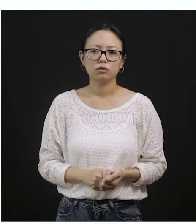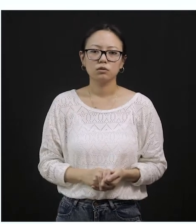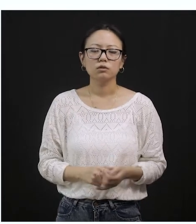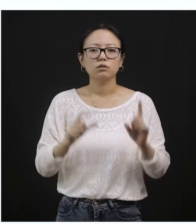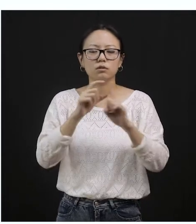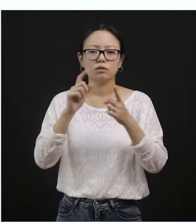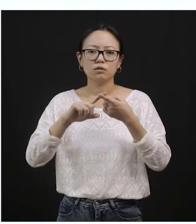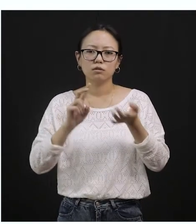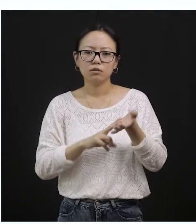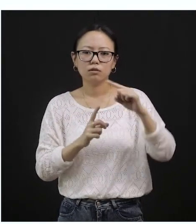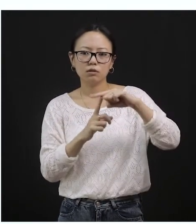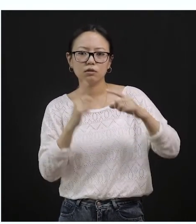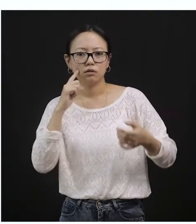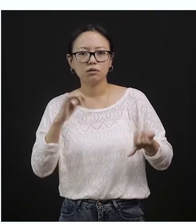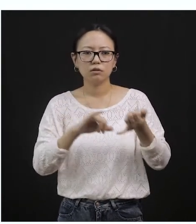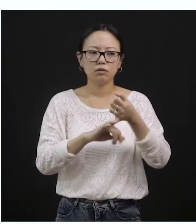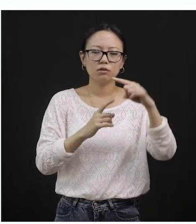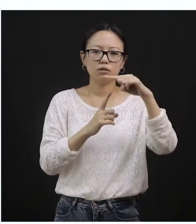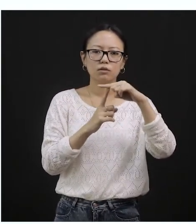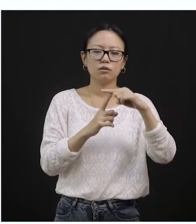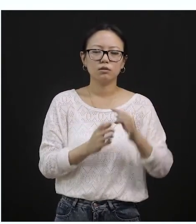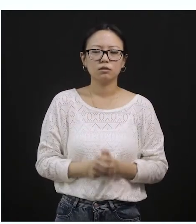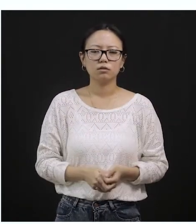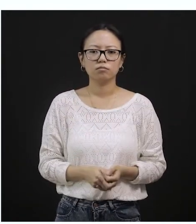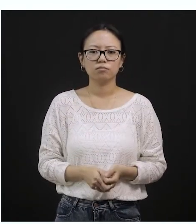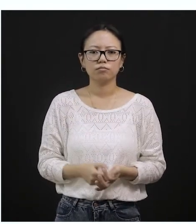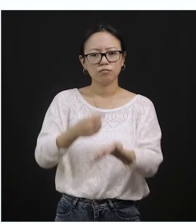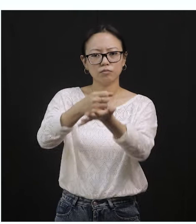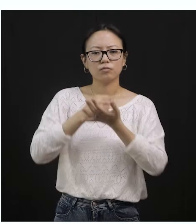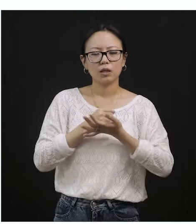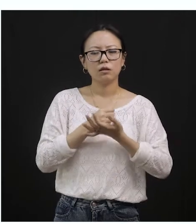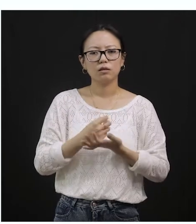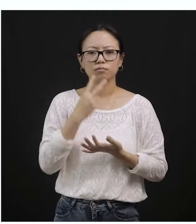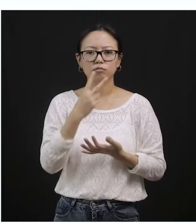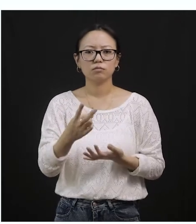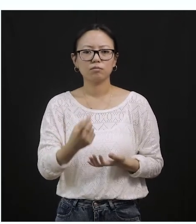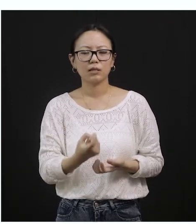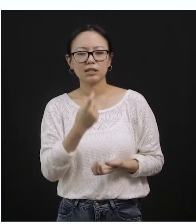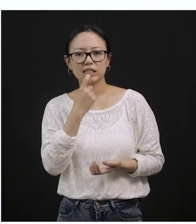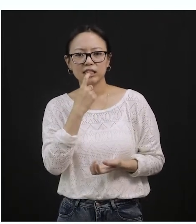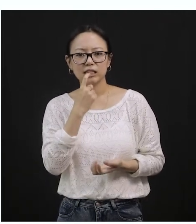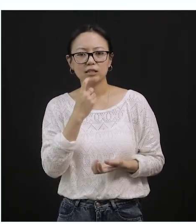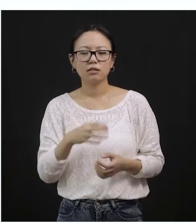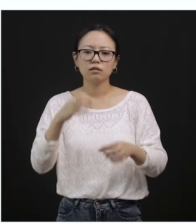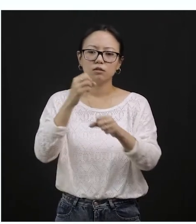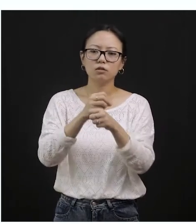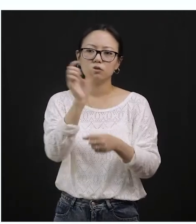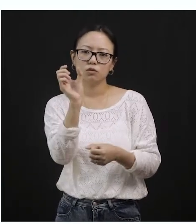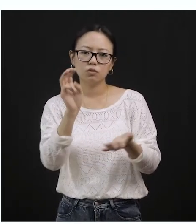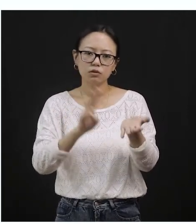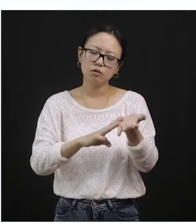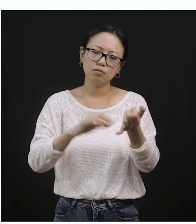our teeth, mouth and gums. Look at this. Okay, so this is a dentist.